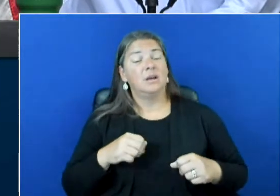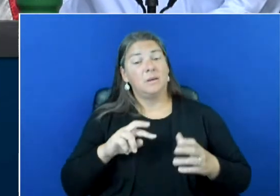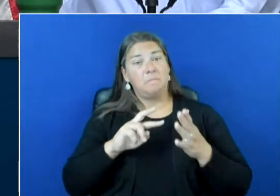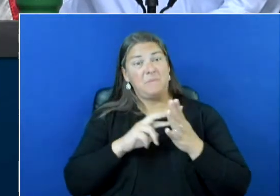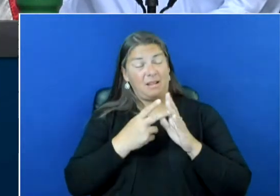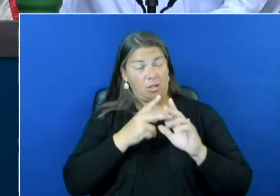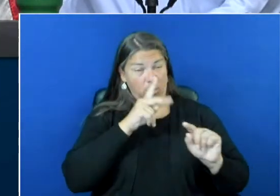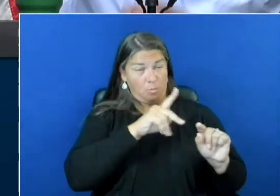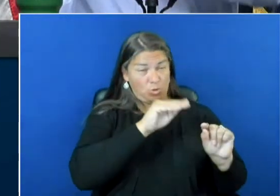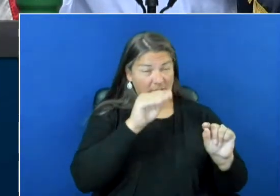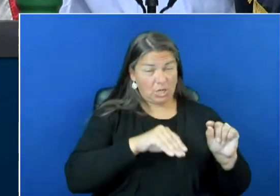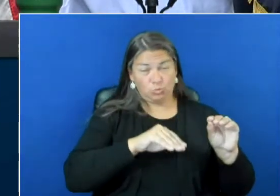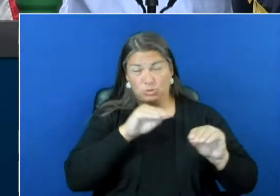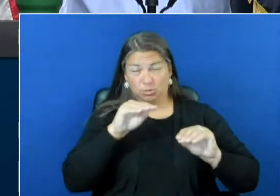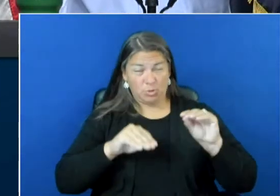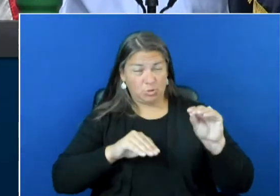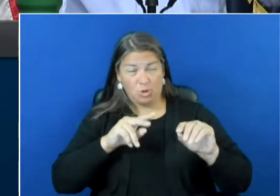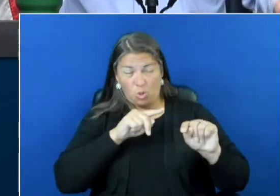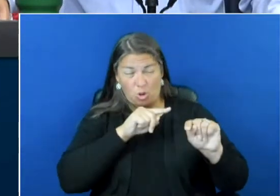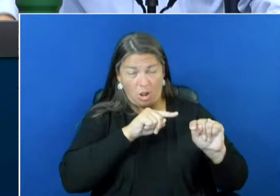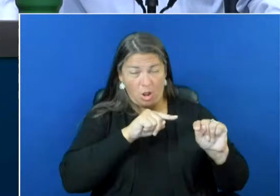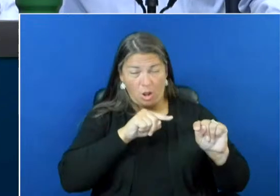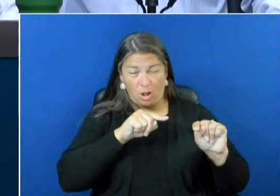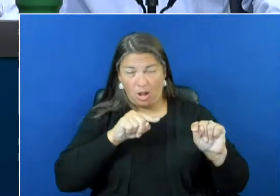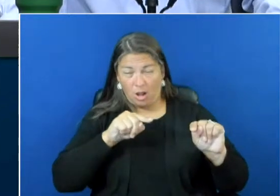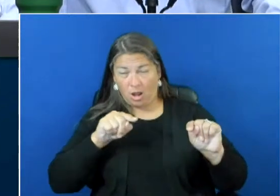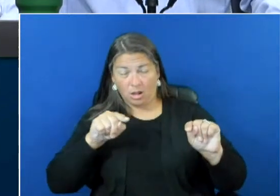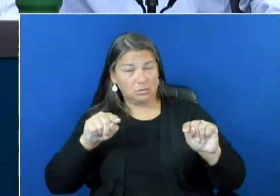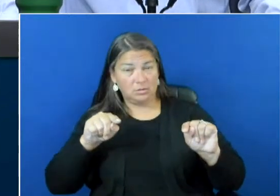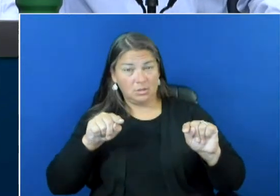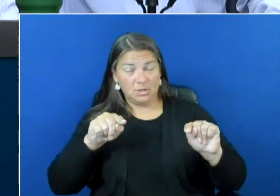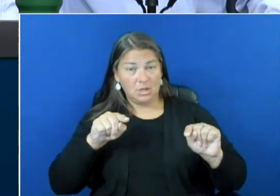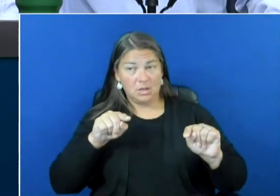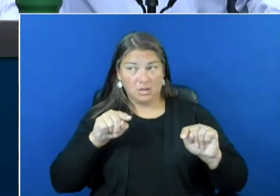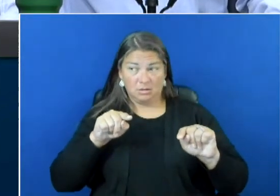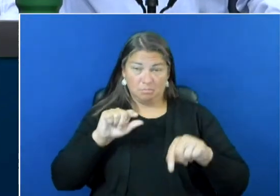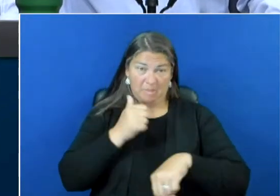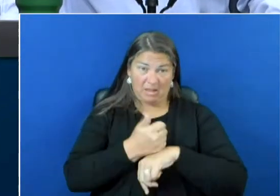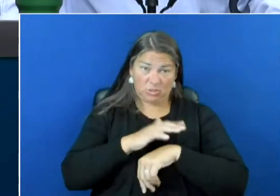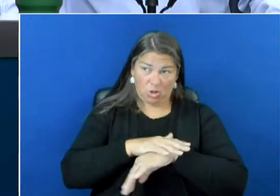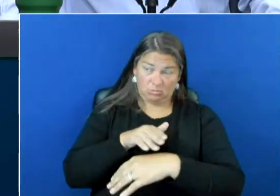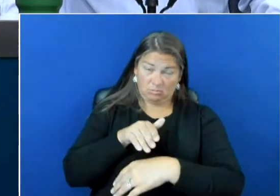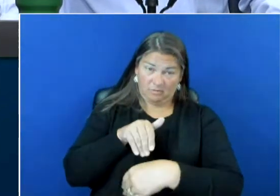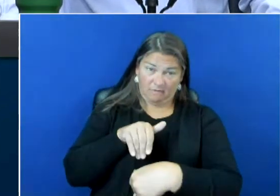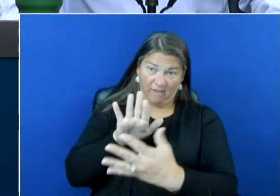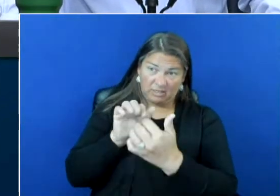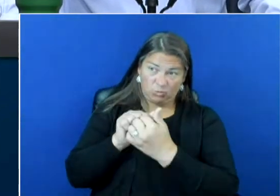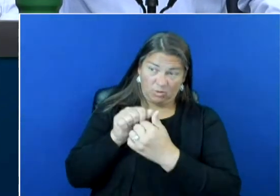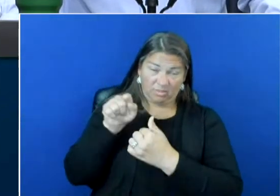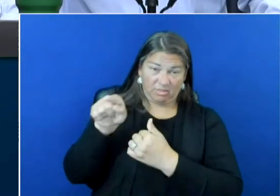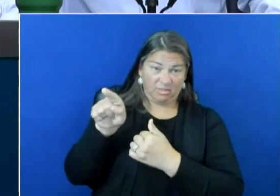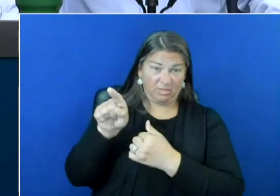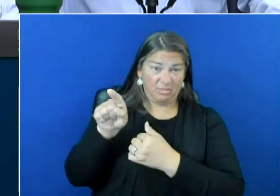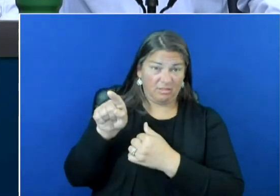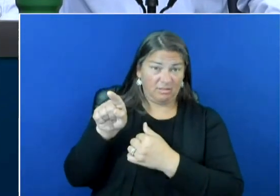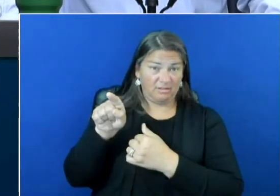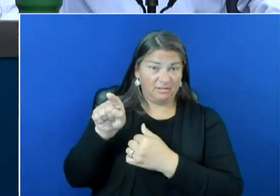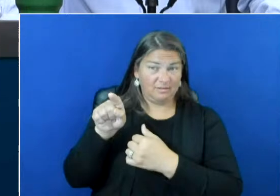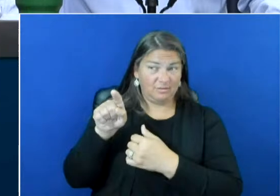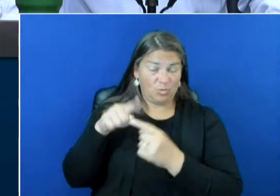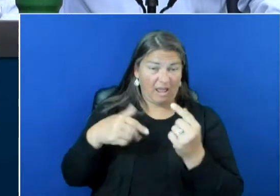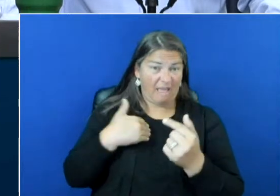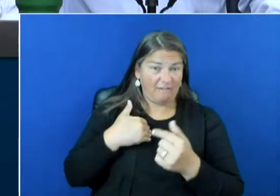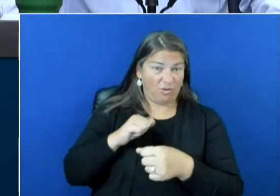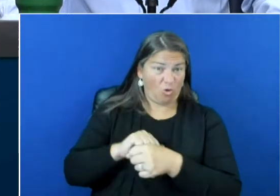as effective, based on the adversary you're facing, more difficult one now, as they have ever